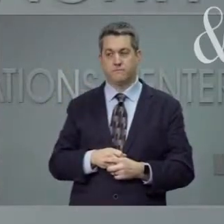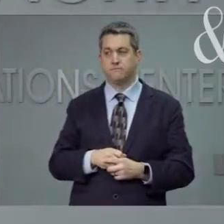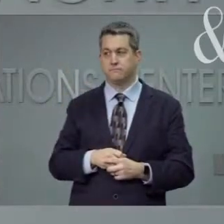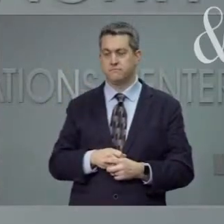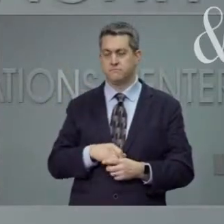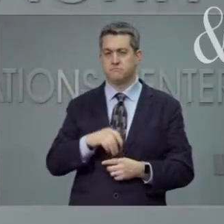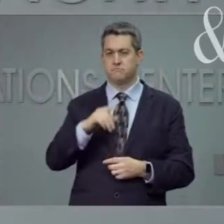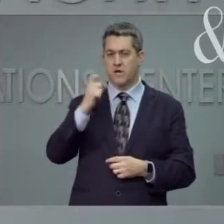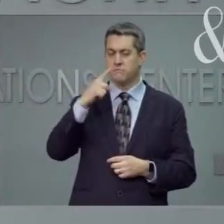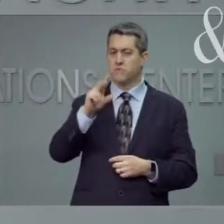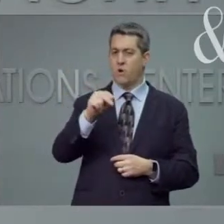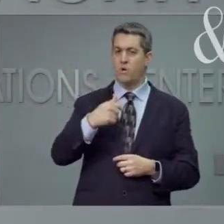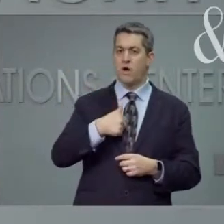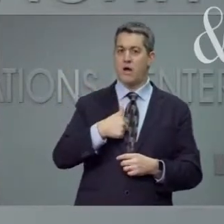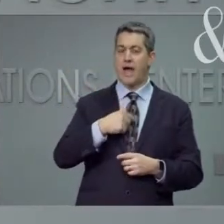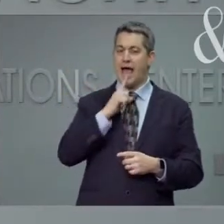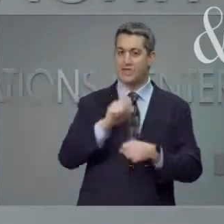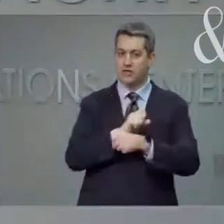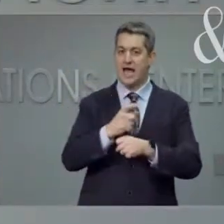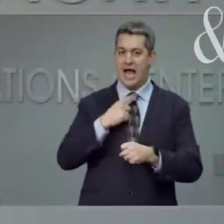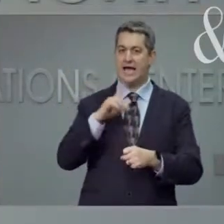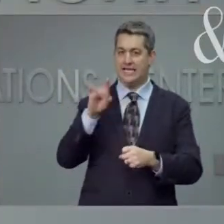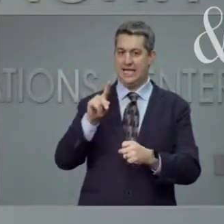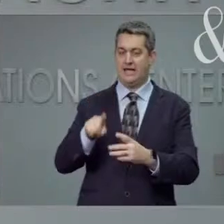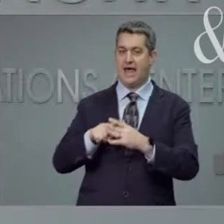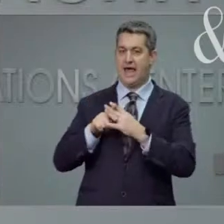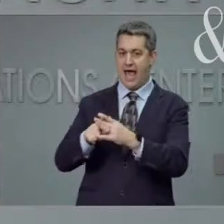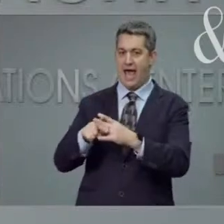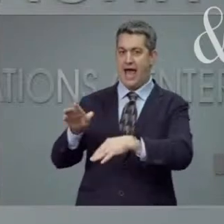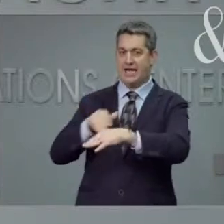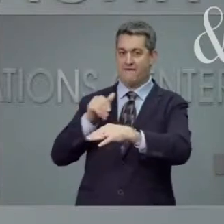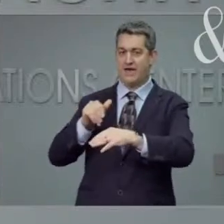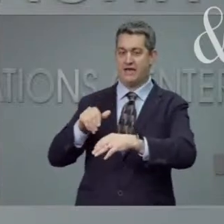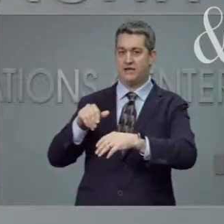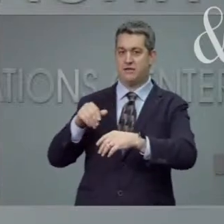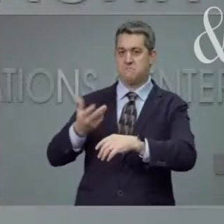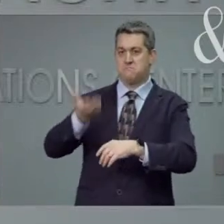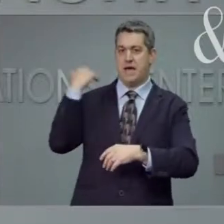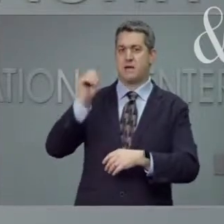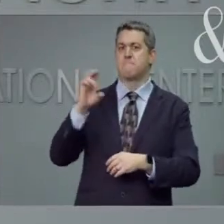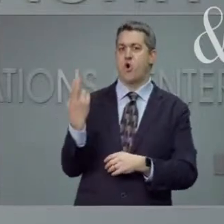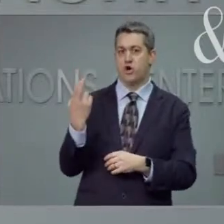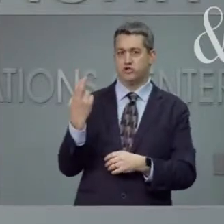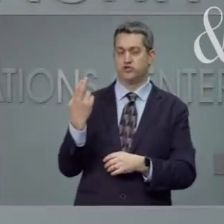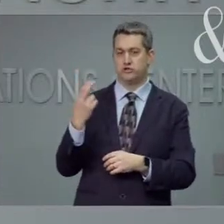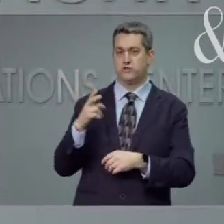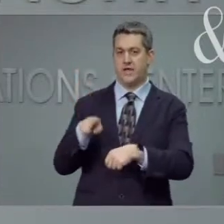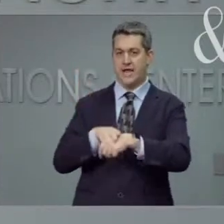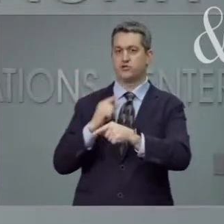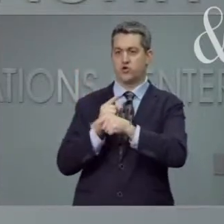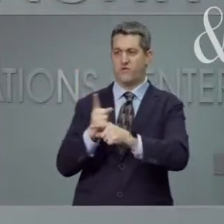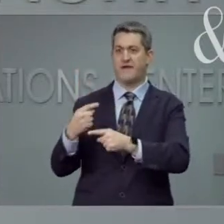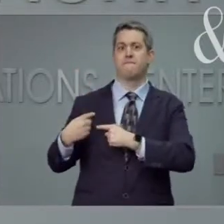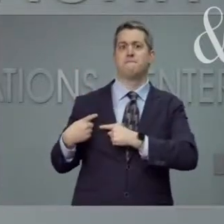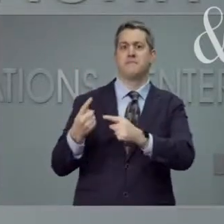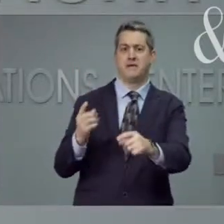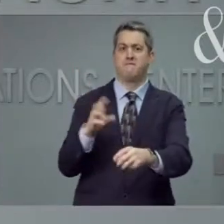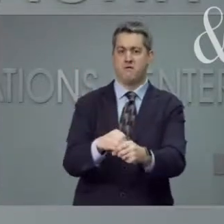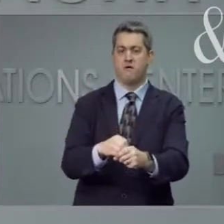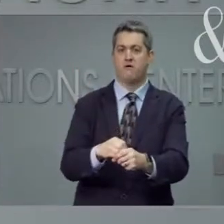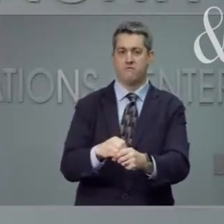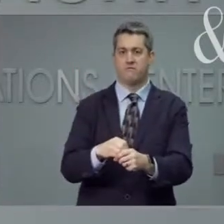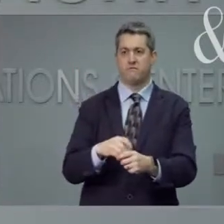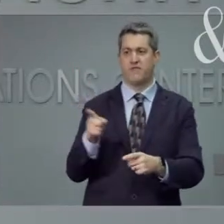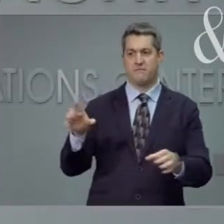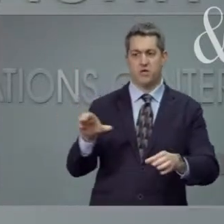I activated the National Guard when this thing started back in March, and they have been doing